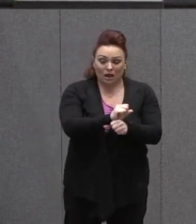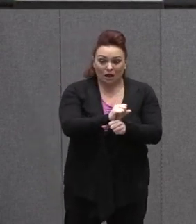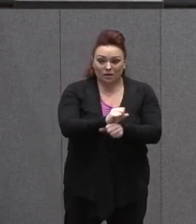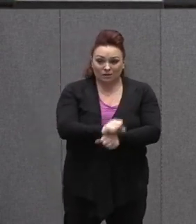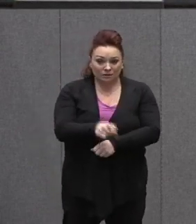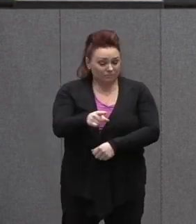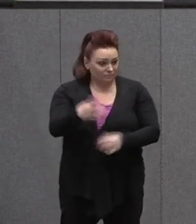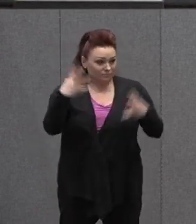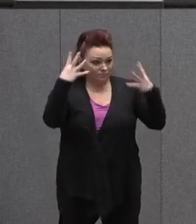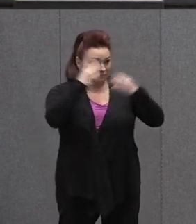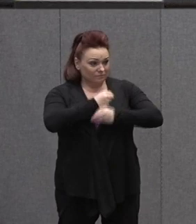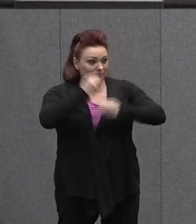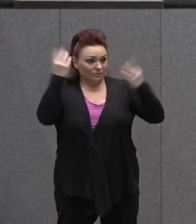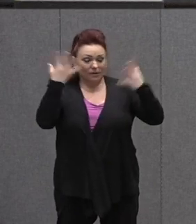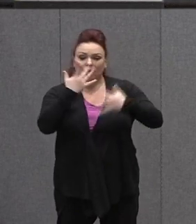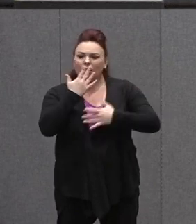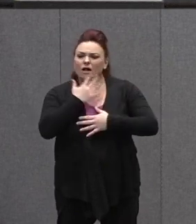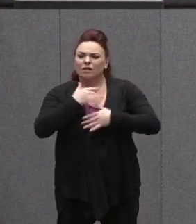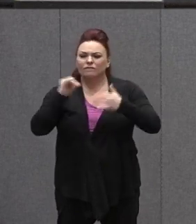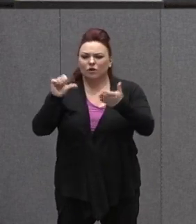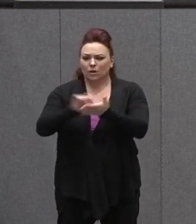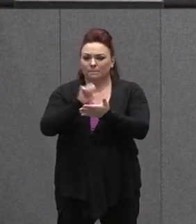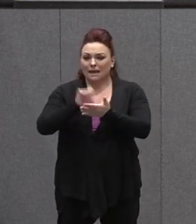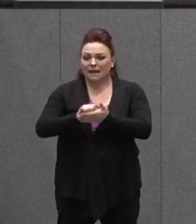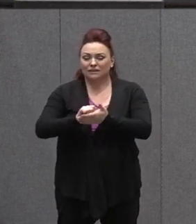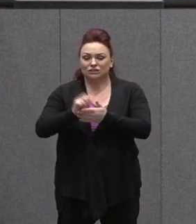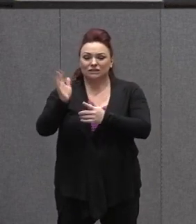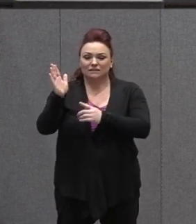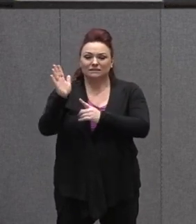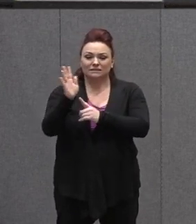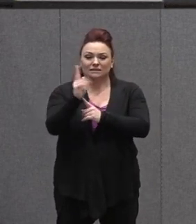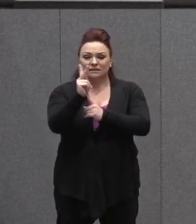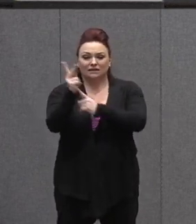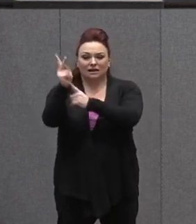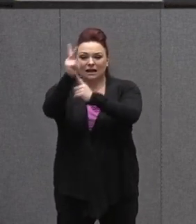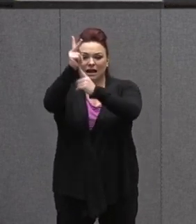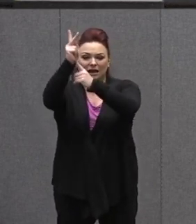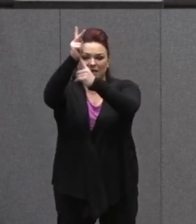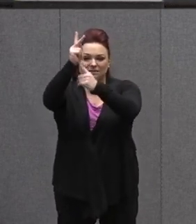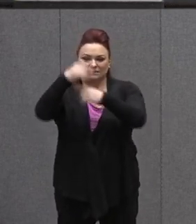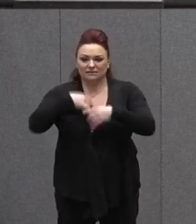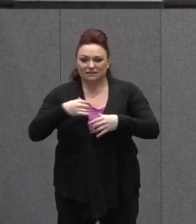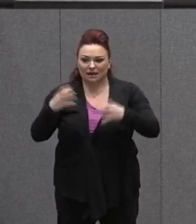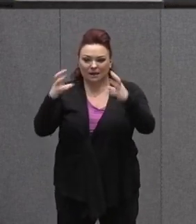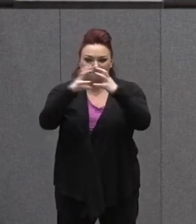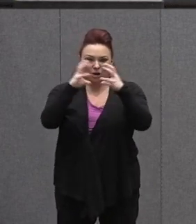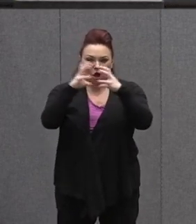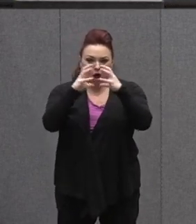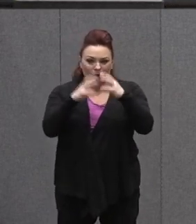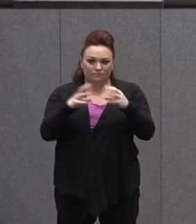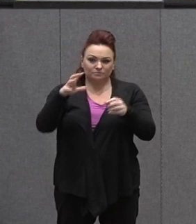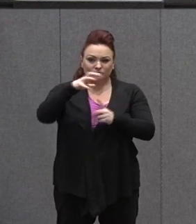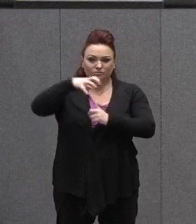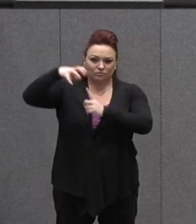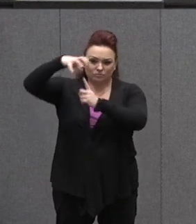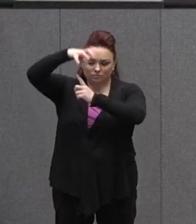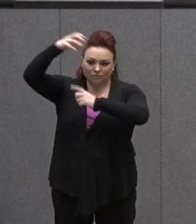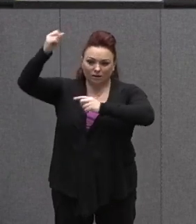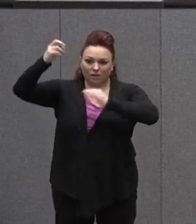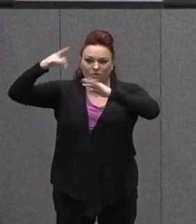is. I see that there's kids playing with kites and playing ball, and there's more balloons than even